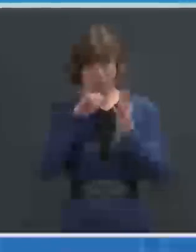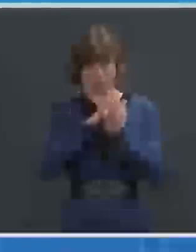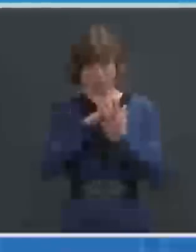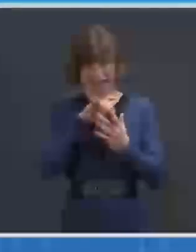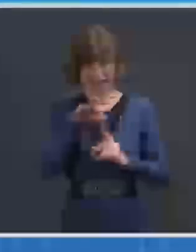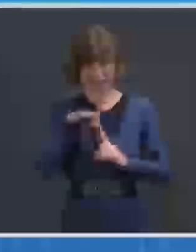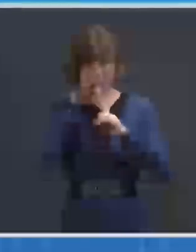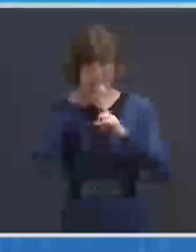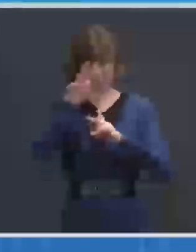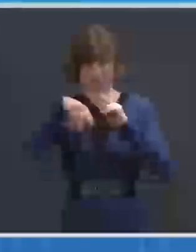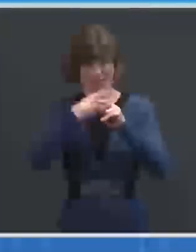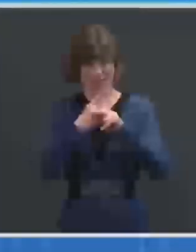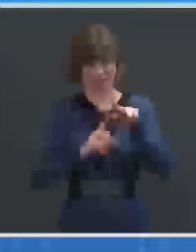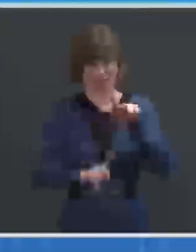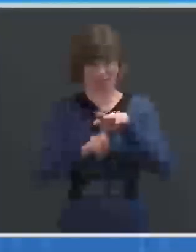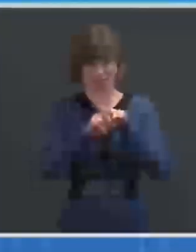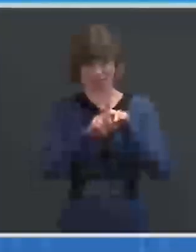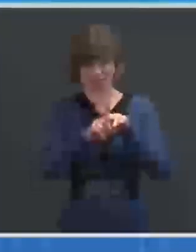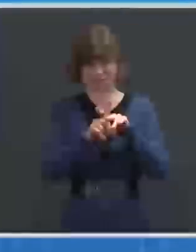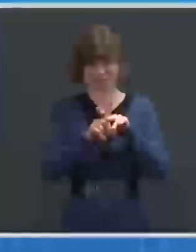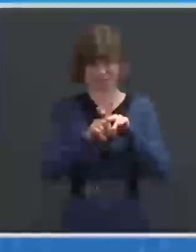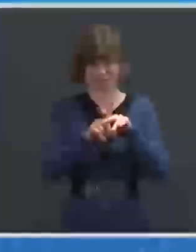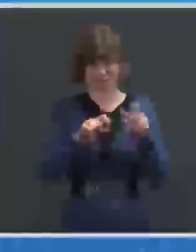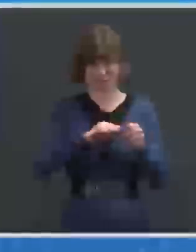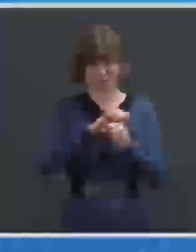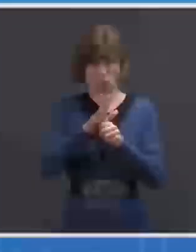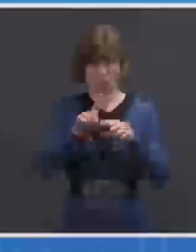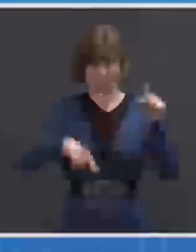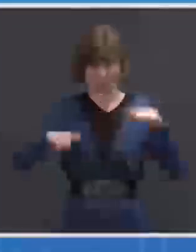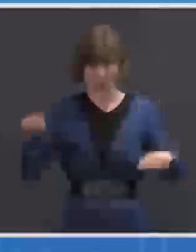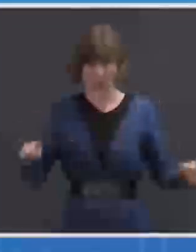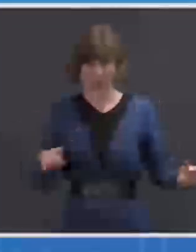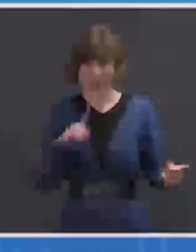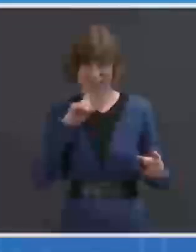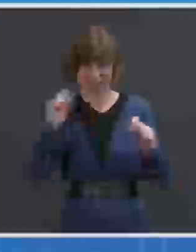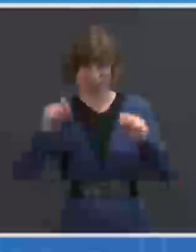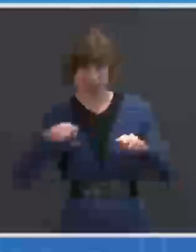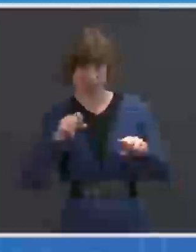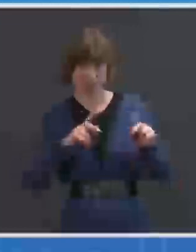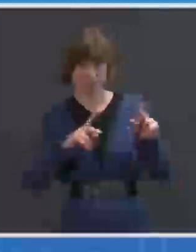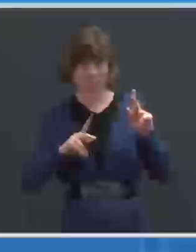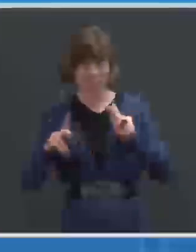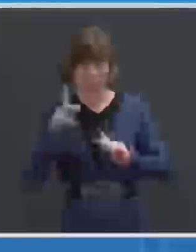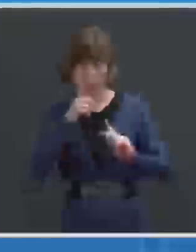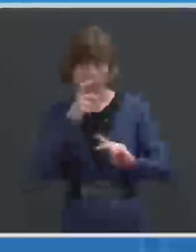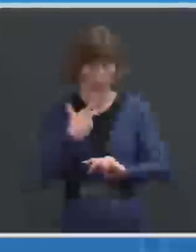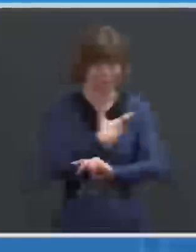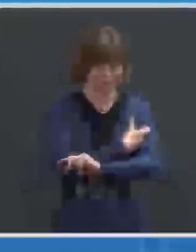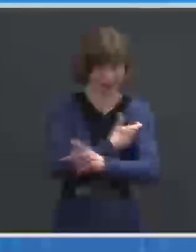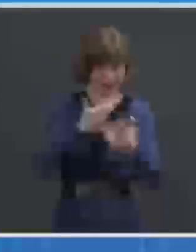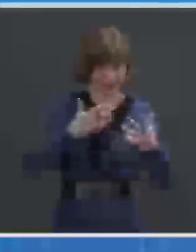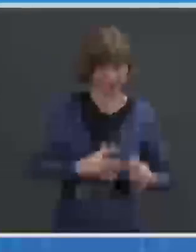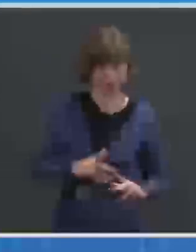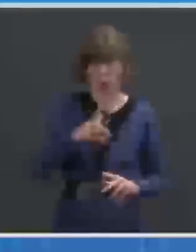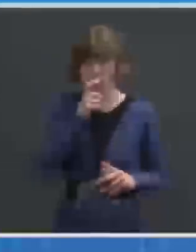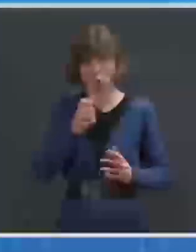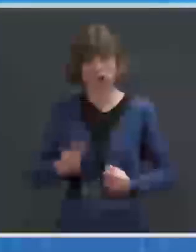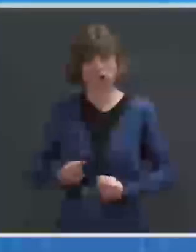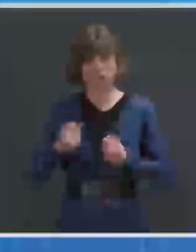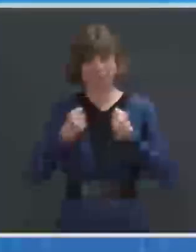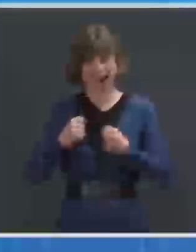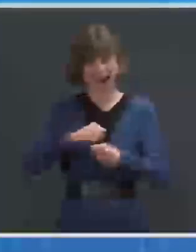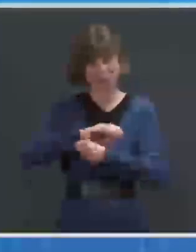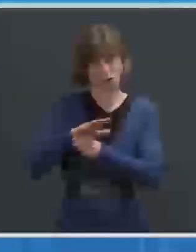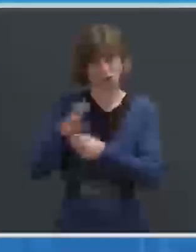variant? And is it possible that vaccinated and COVID surviving individuals who have